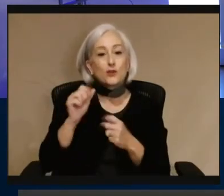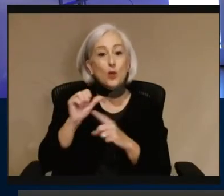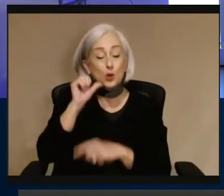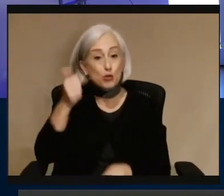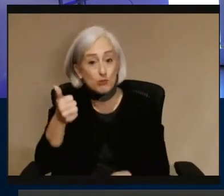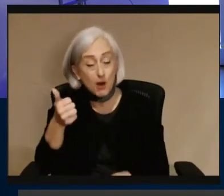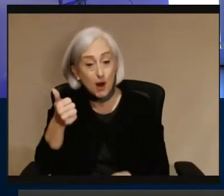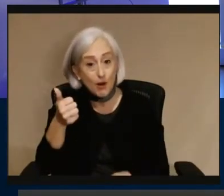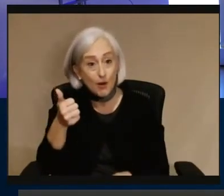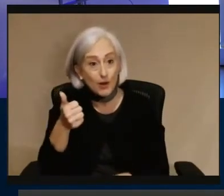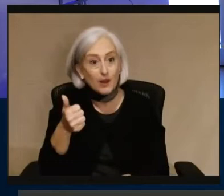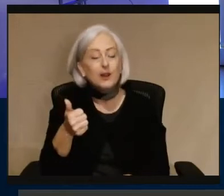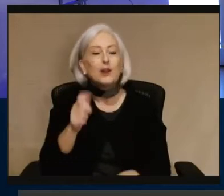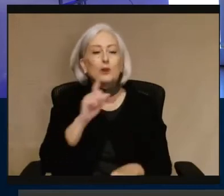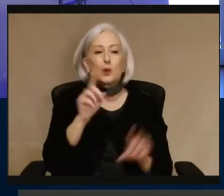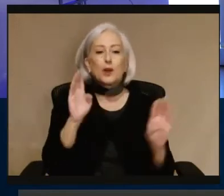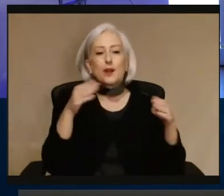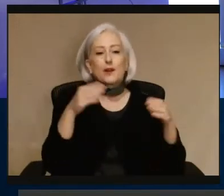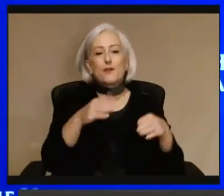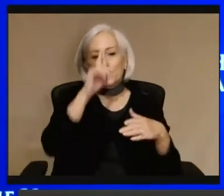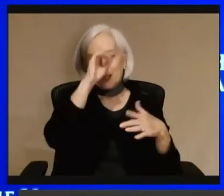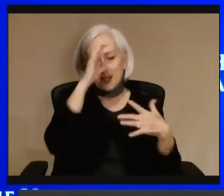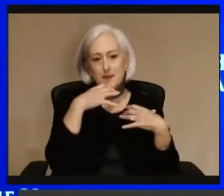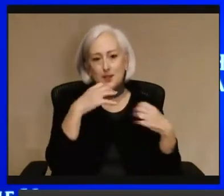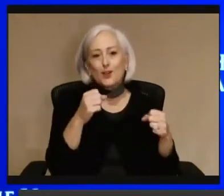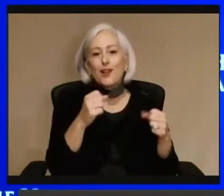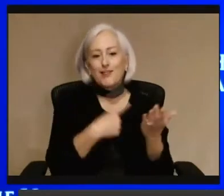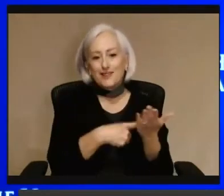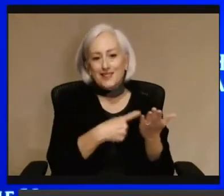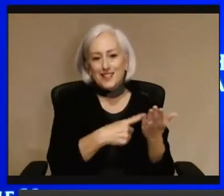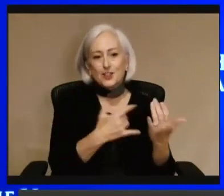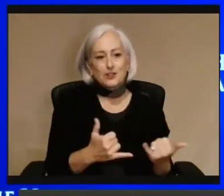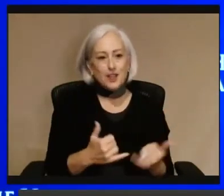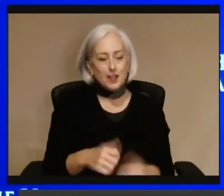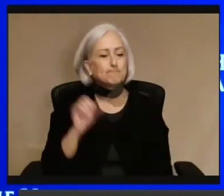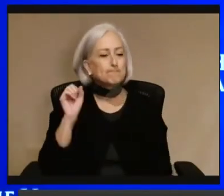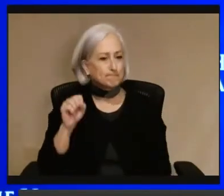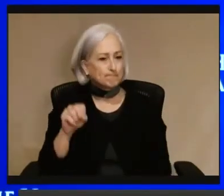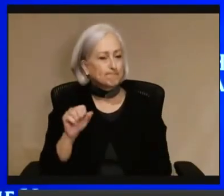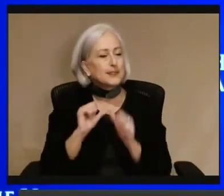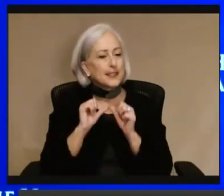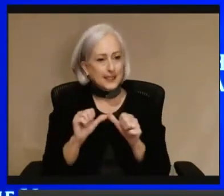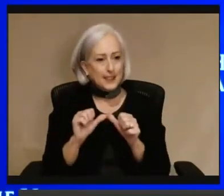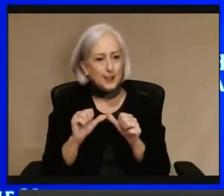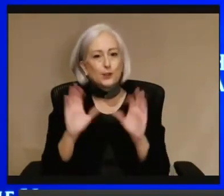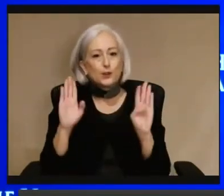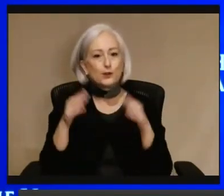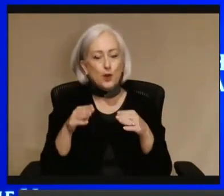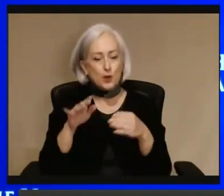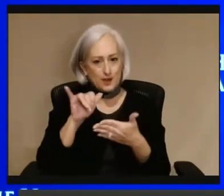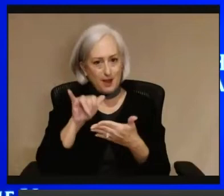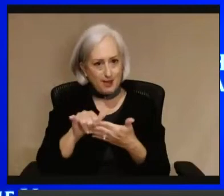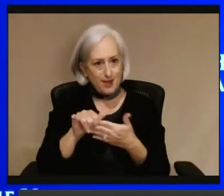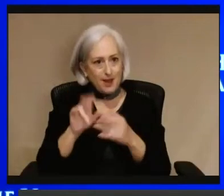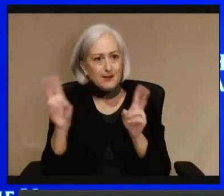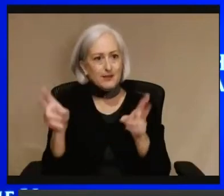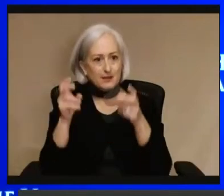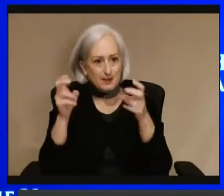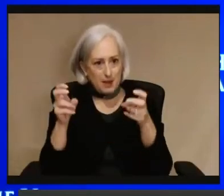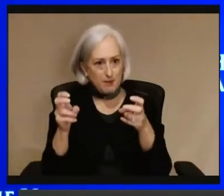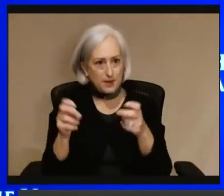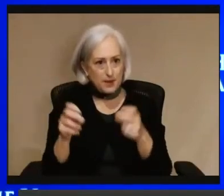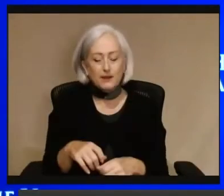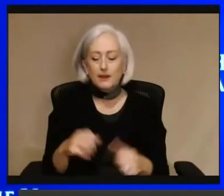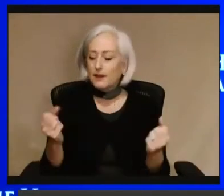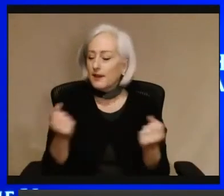energy to. But I do want to hear your final thoughts. No, I think we need to be continued focus on this topic, just like Dimitri and Dr. Nawalnik said. Really nothing more to